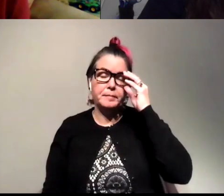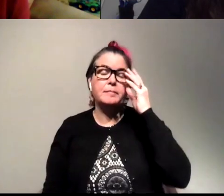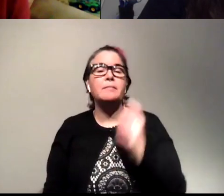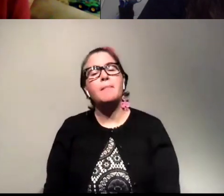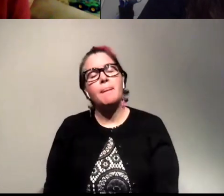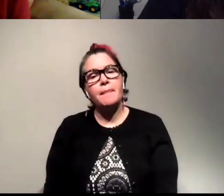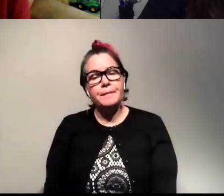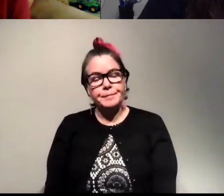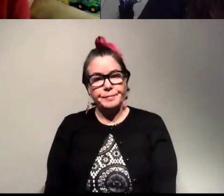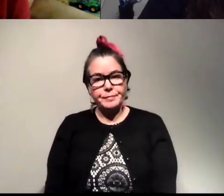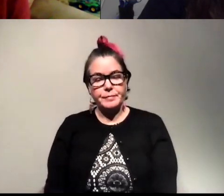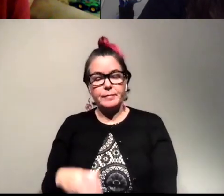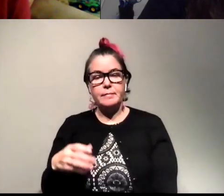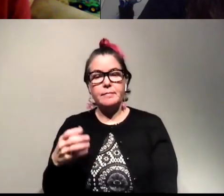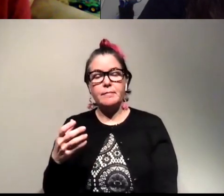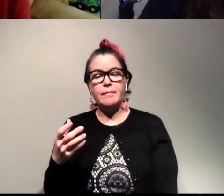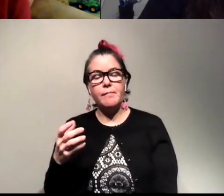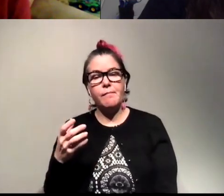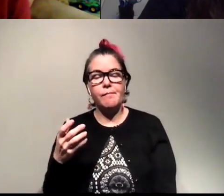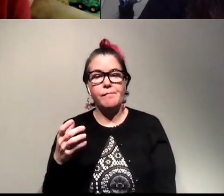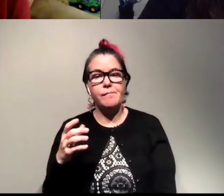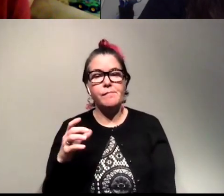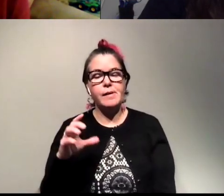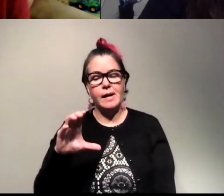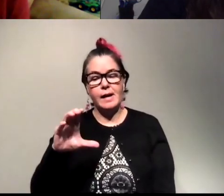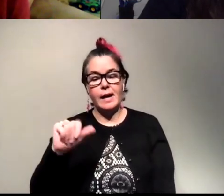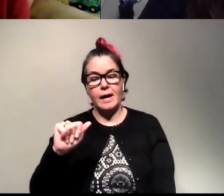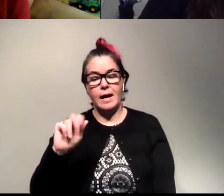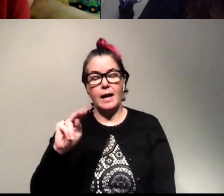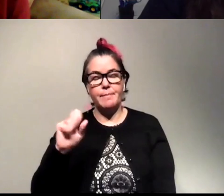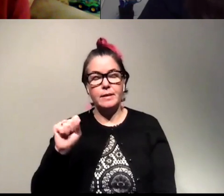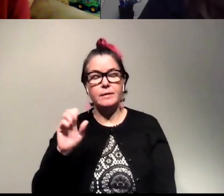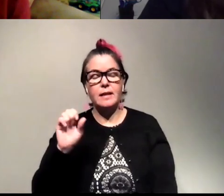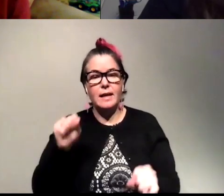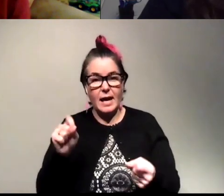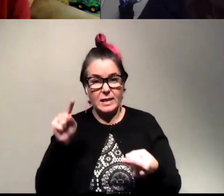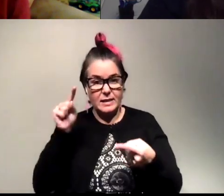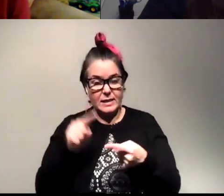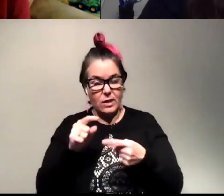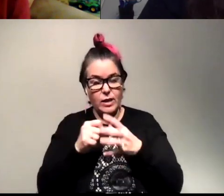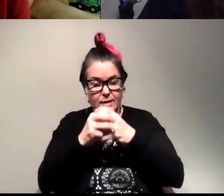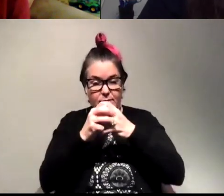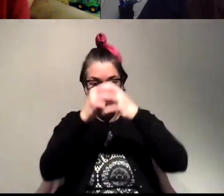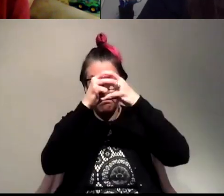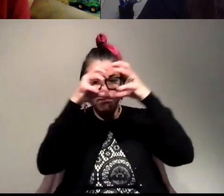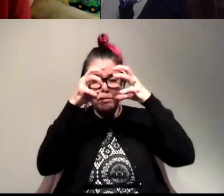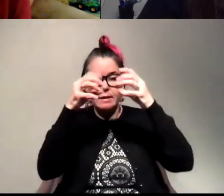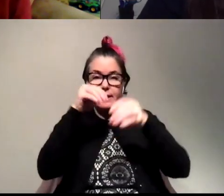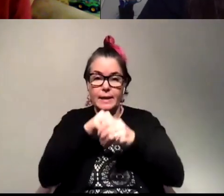much cannabis can decrease inflammation that happens in the